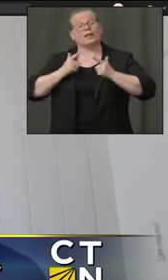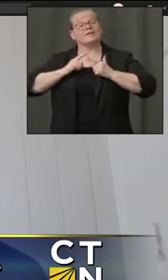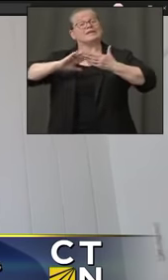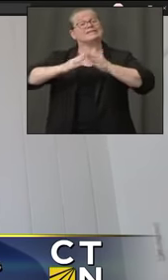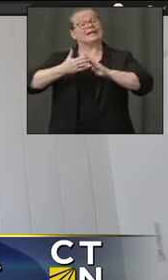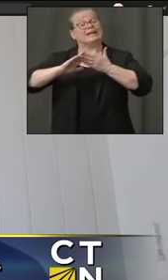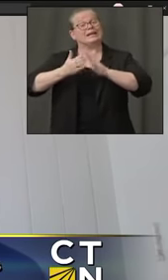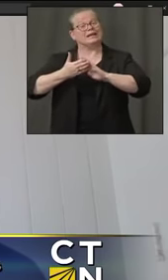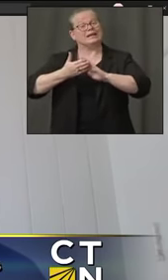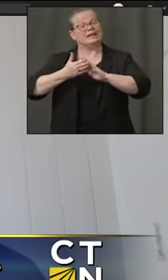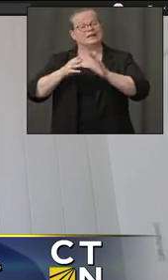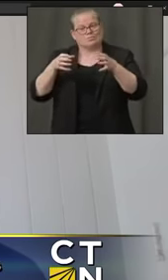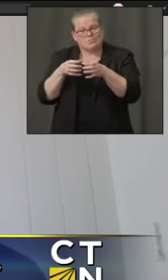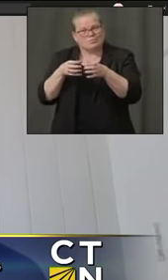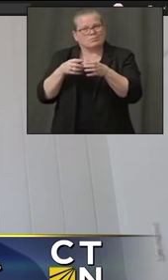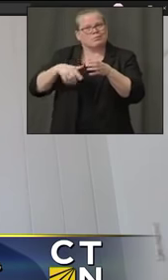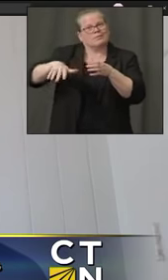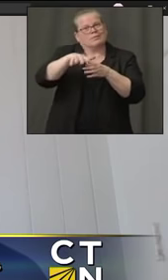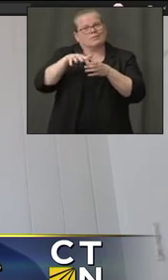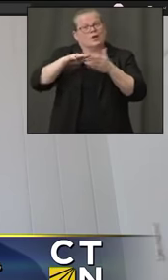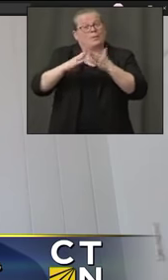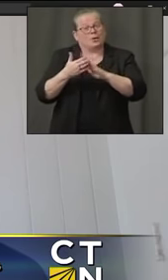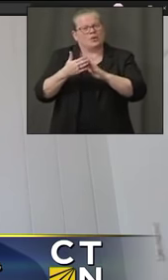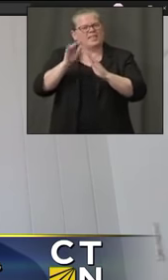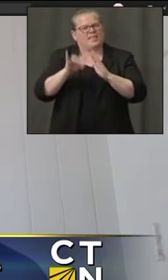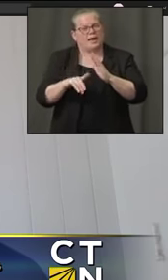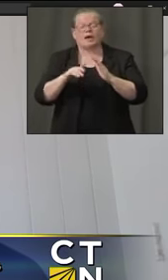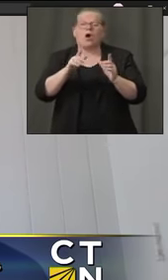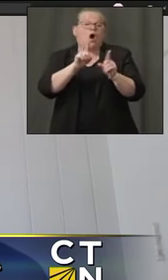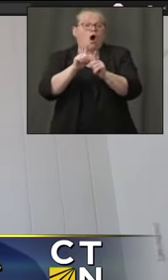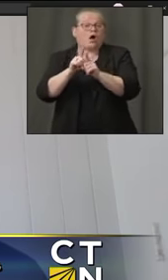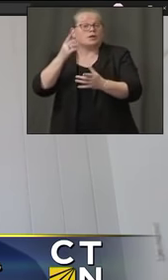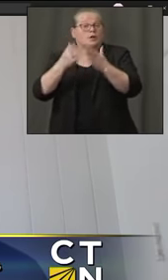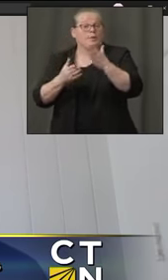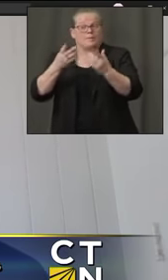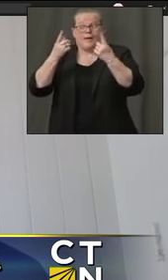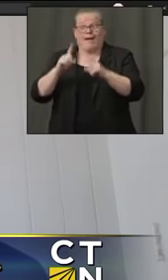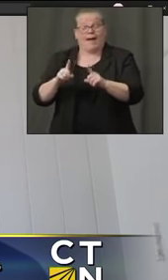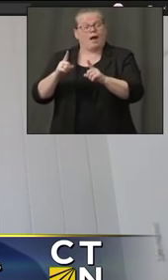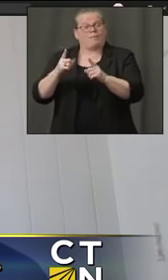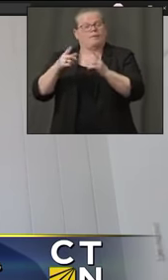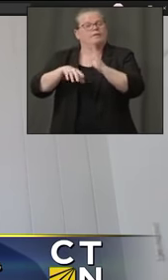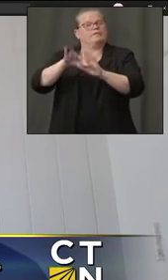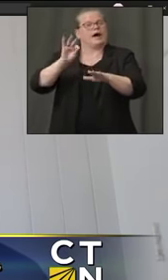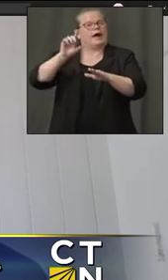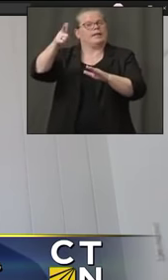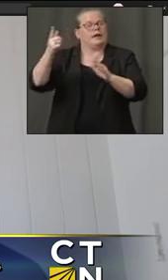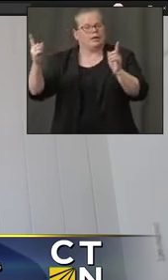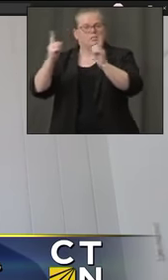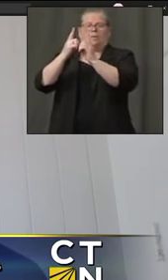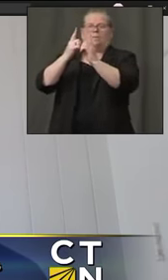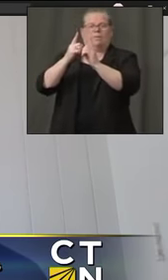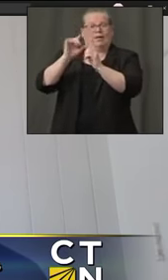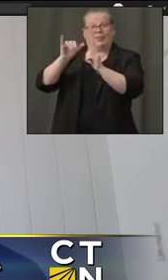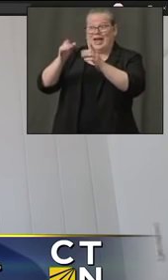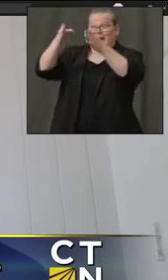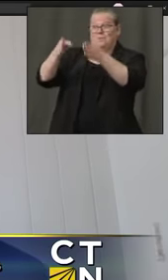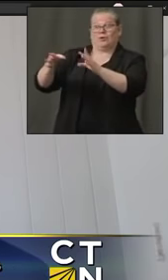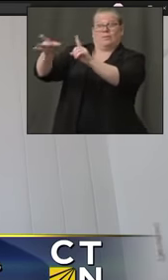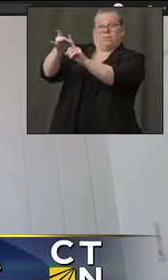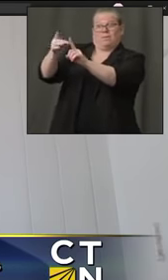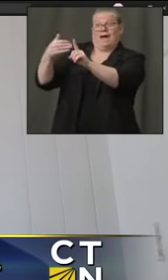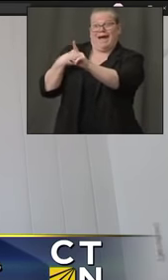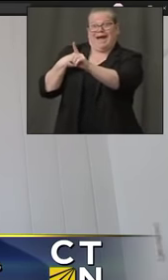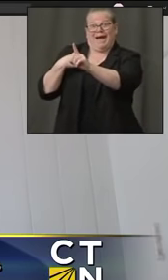as having had close contact with somebody who may have tested positive for COVID. So those could be people who are asymptomatic, but if they believe they've